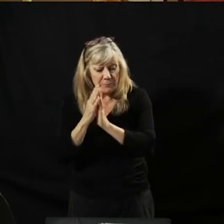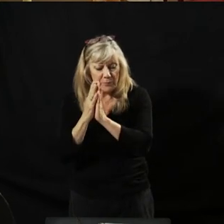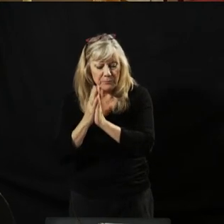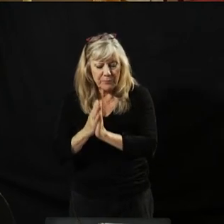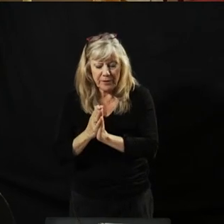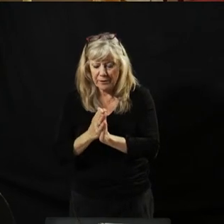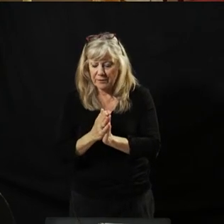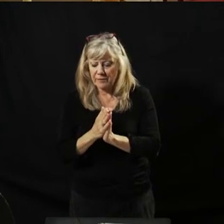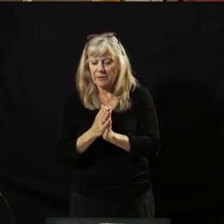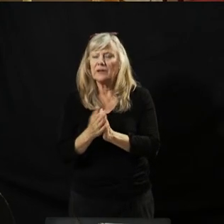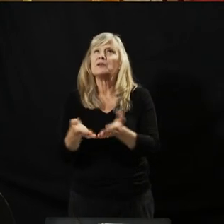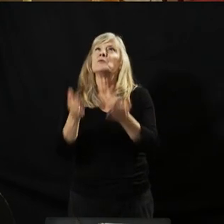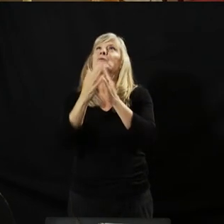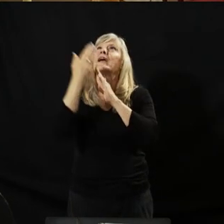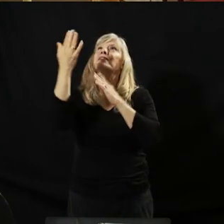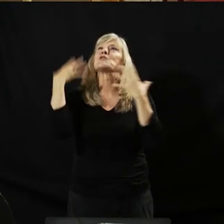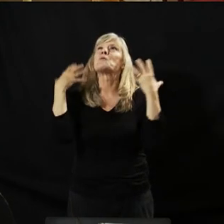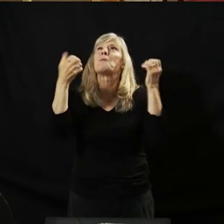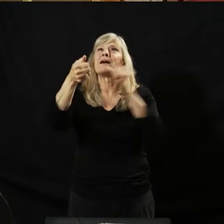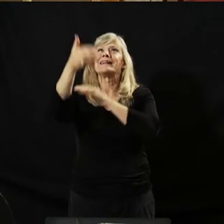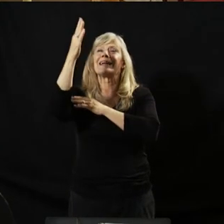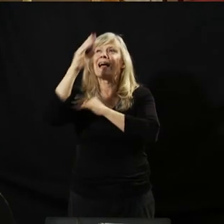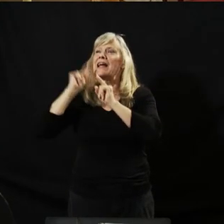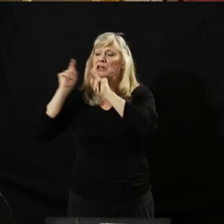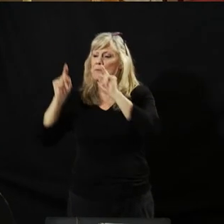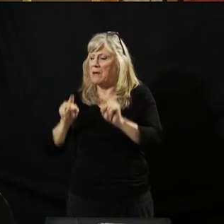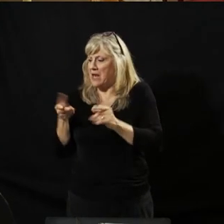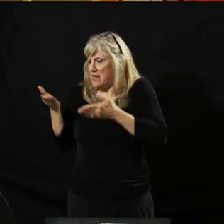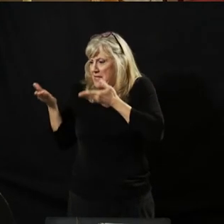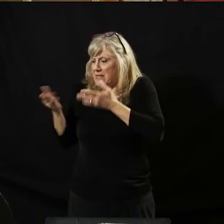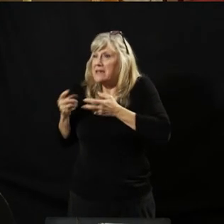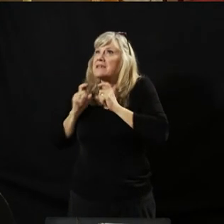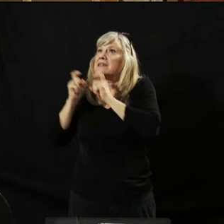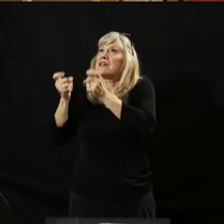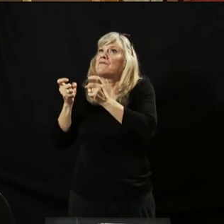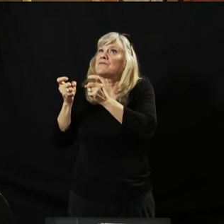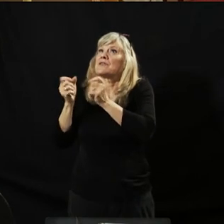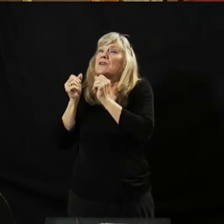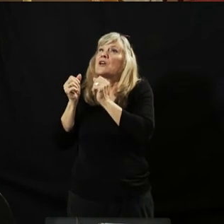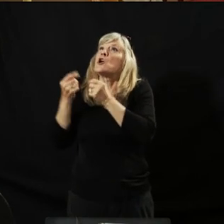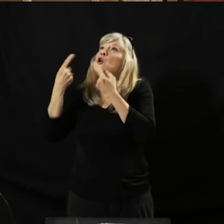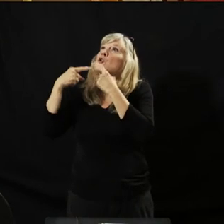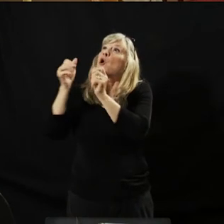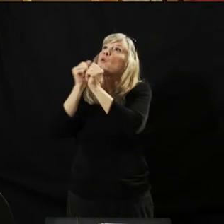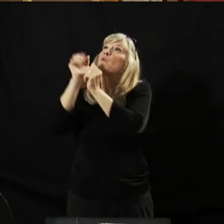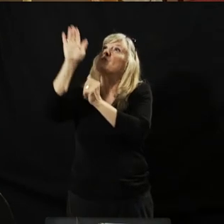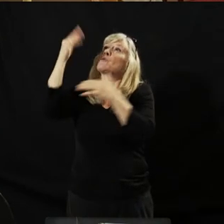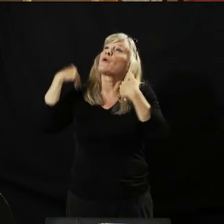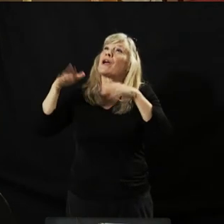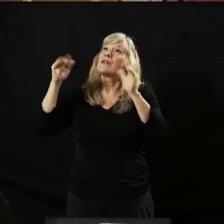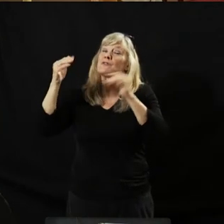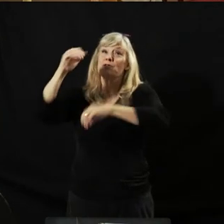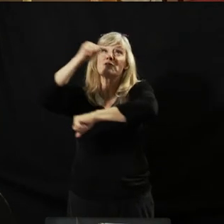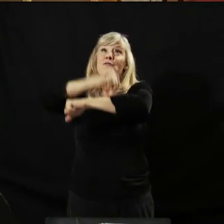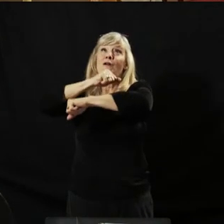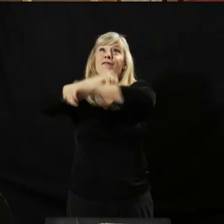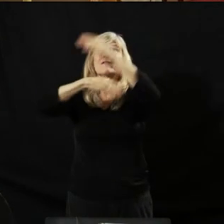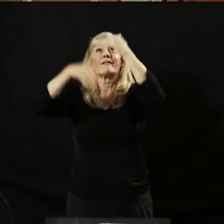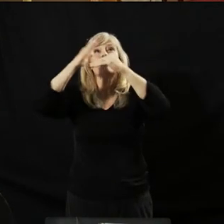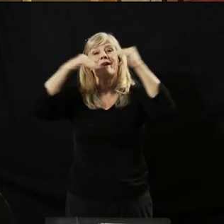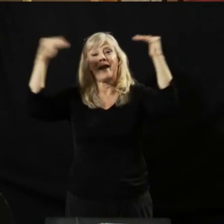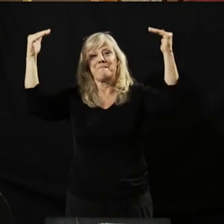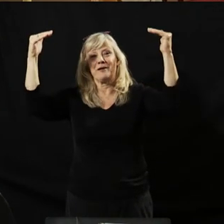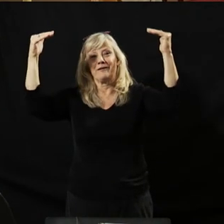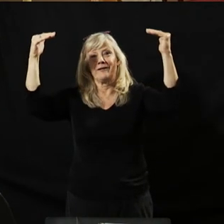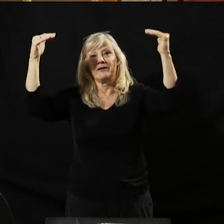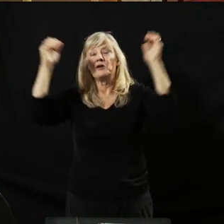you, Almighty God, command that these gifts be borne by the hands of your holy angel to your altar on high, in the sight